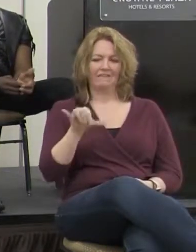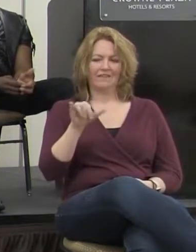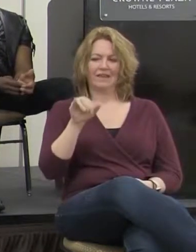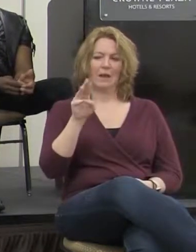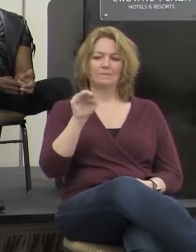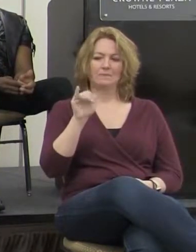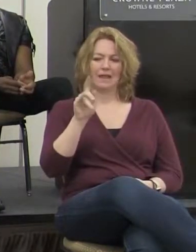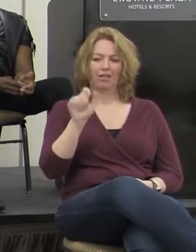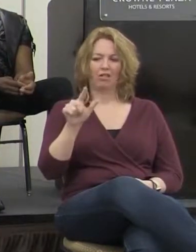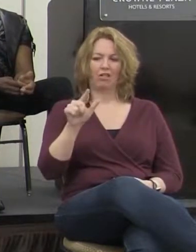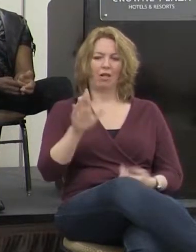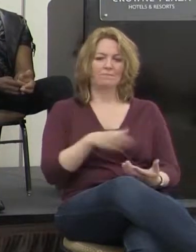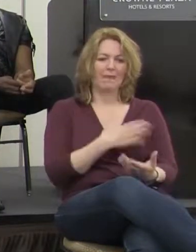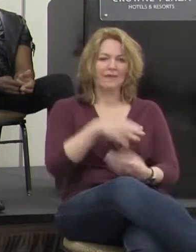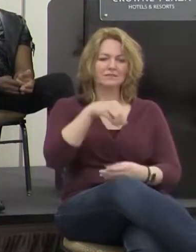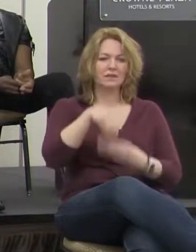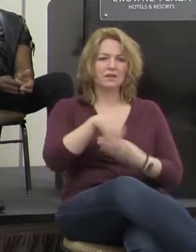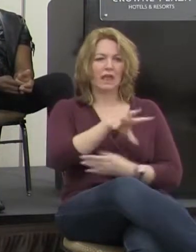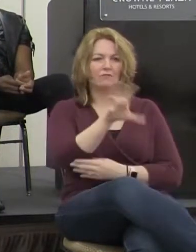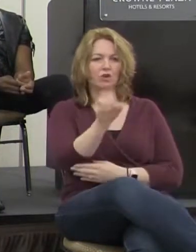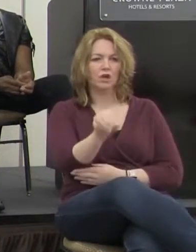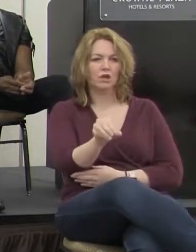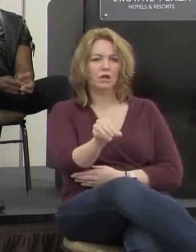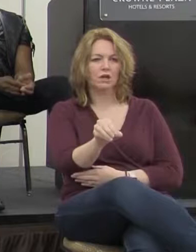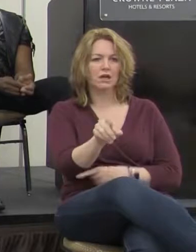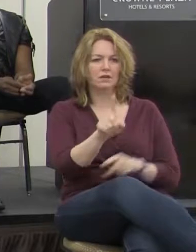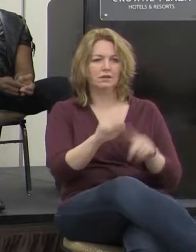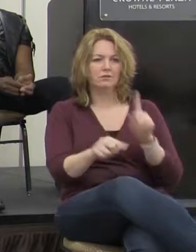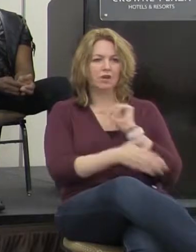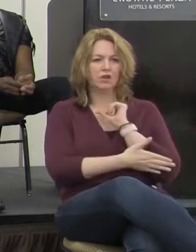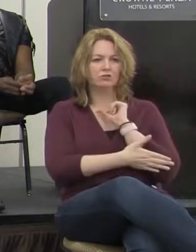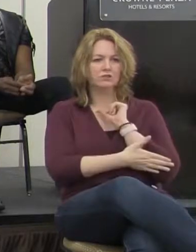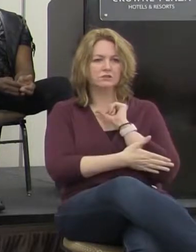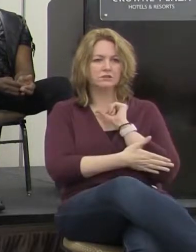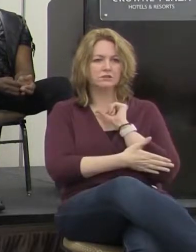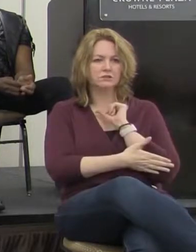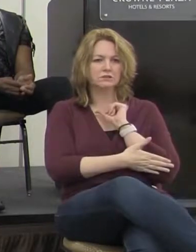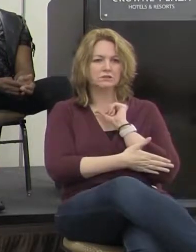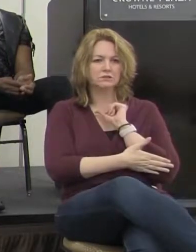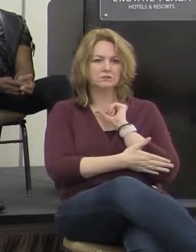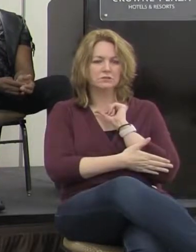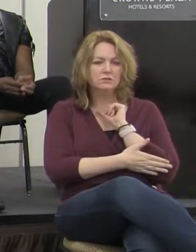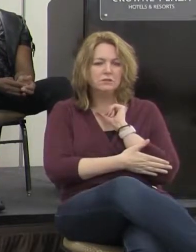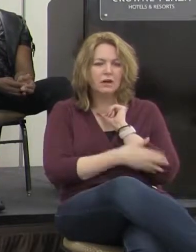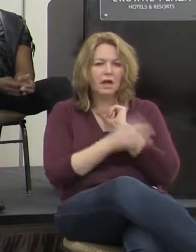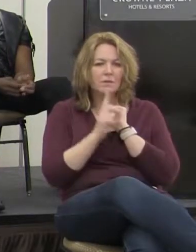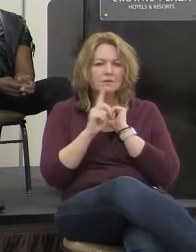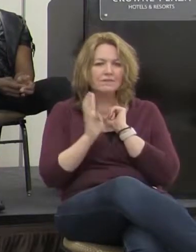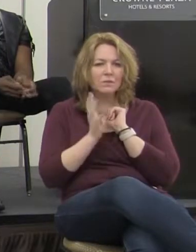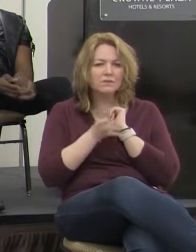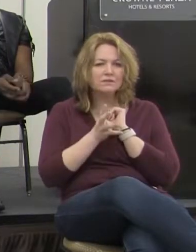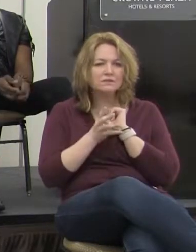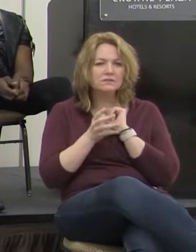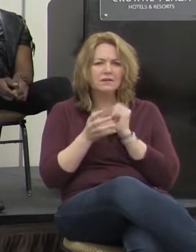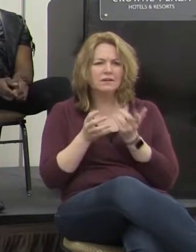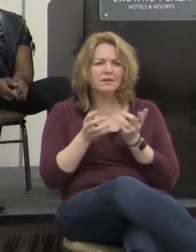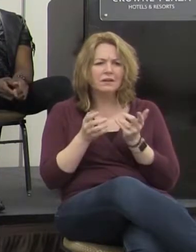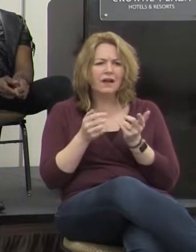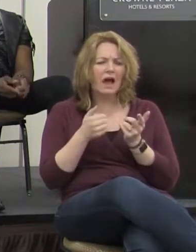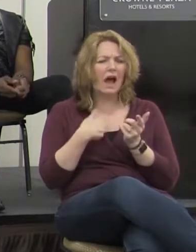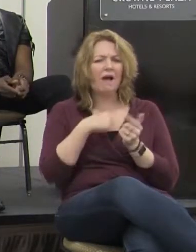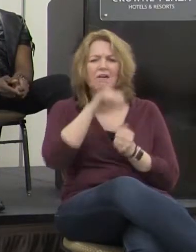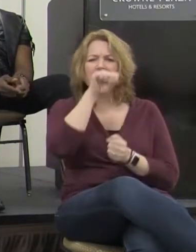in Africa, the continent of Africa, in different African countries. In my 40s, I have been a metalhead since I'm